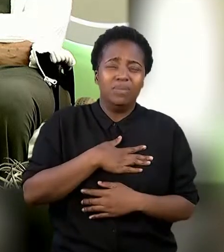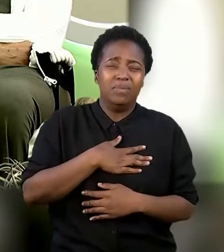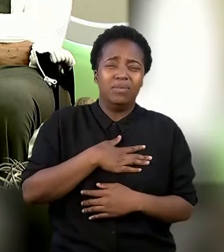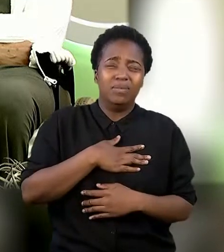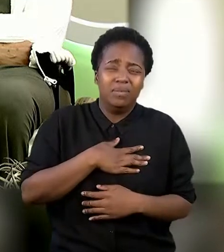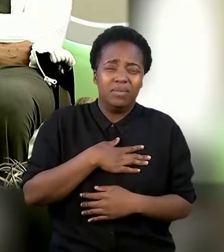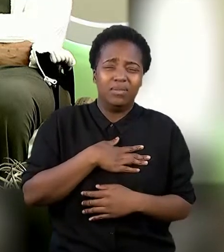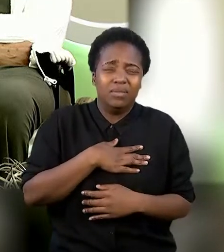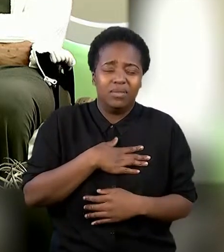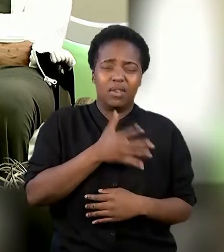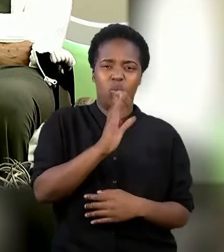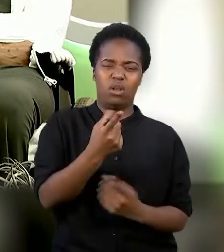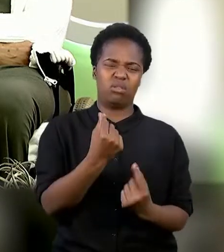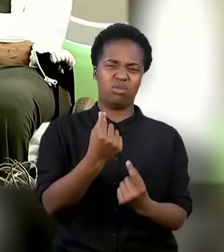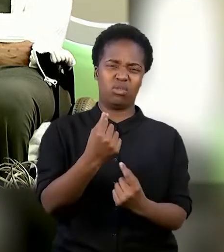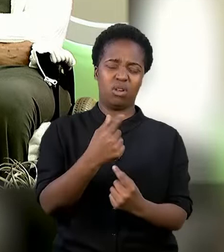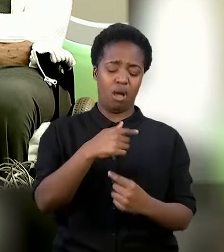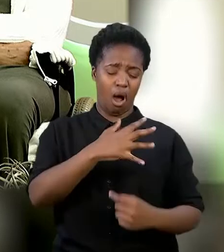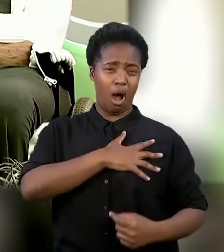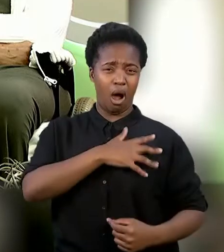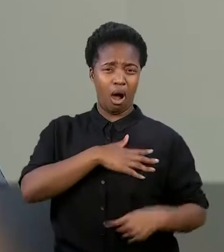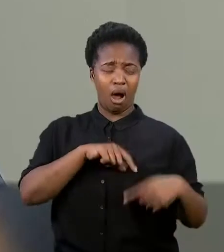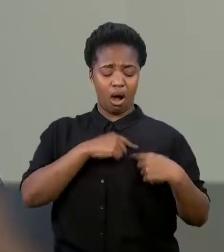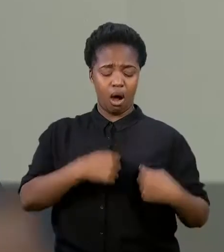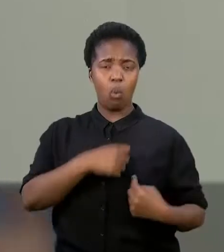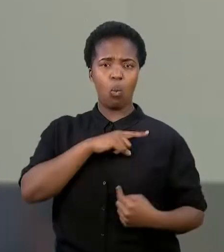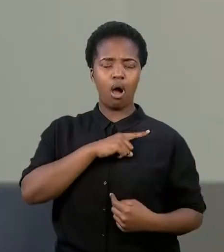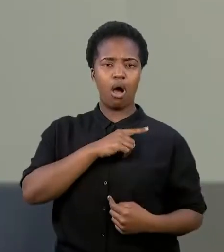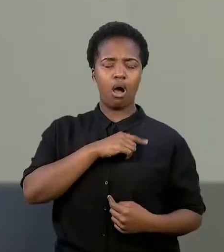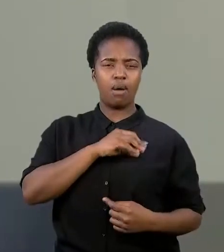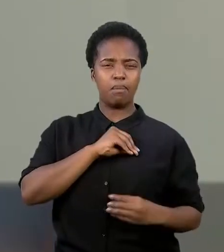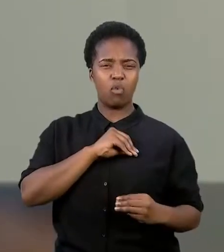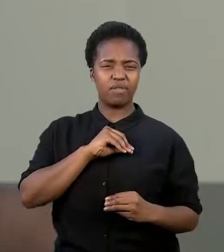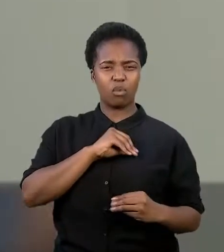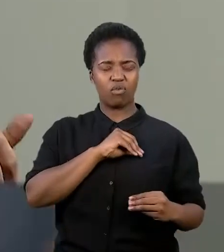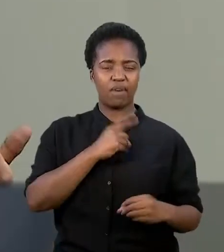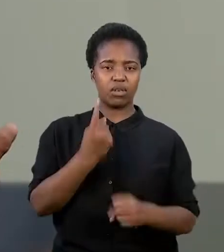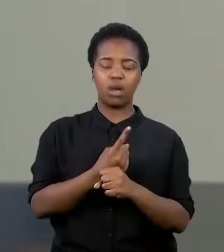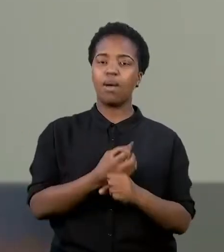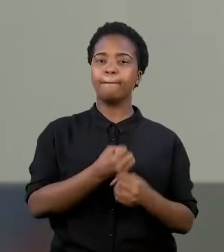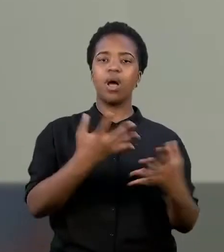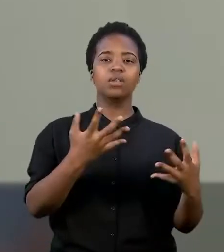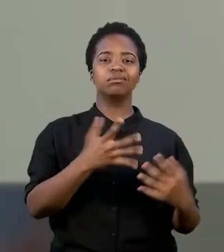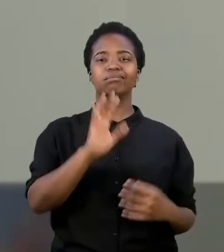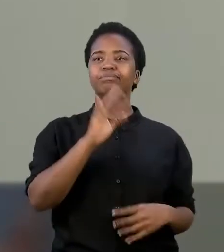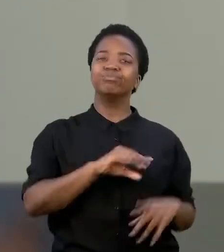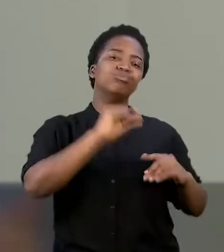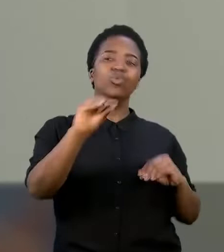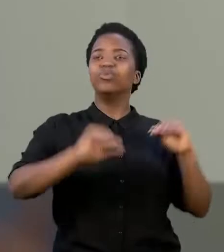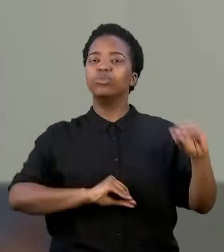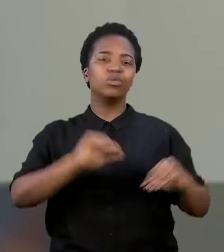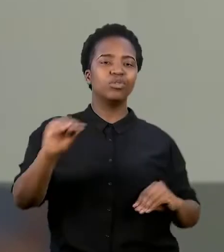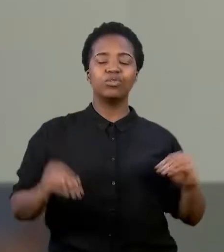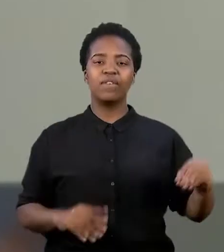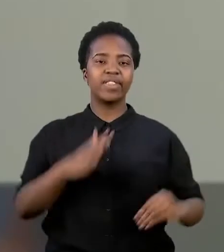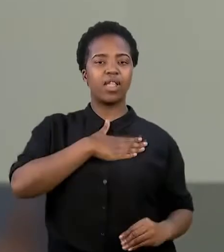have to force a cough. Their heart, for example, because they're not moving, a lot of people who are able to take for